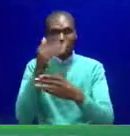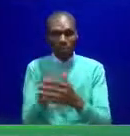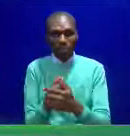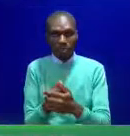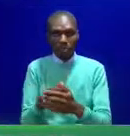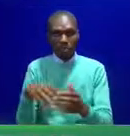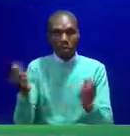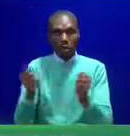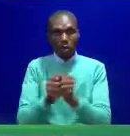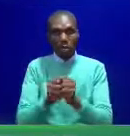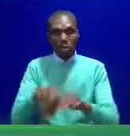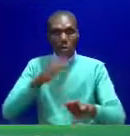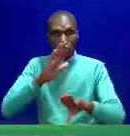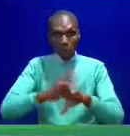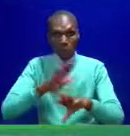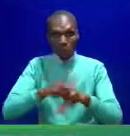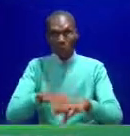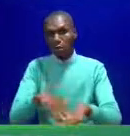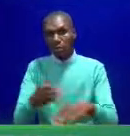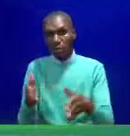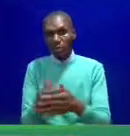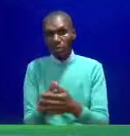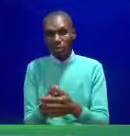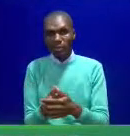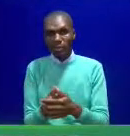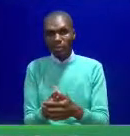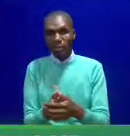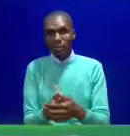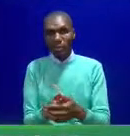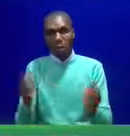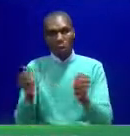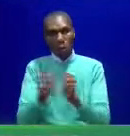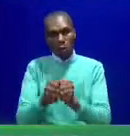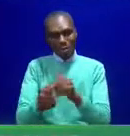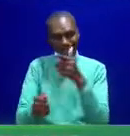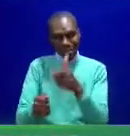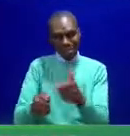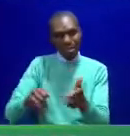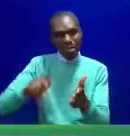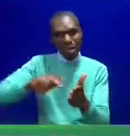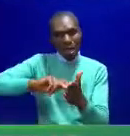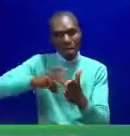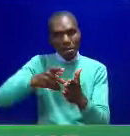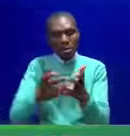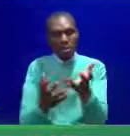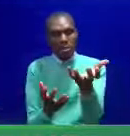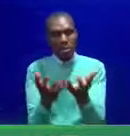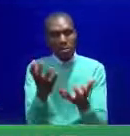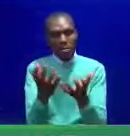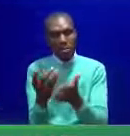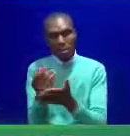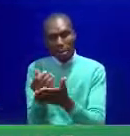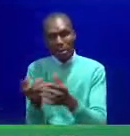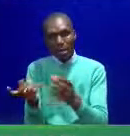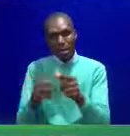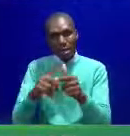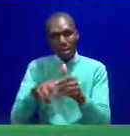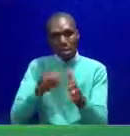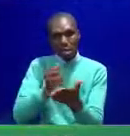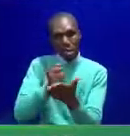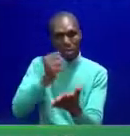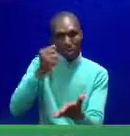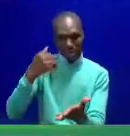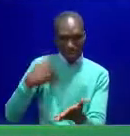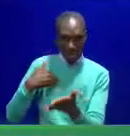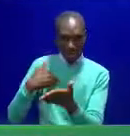for the effective success. And in this, I mean the Beshara Fund. At the Treasury here, we have amalgamated